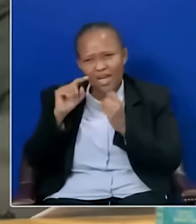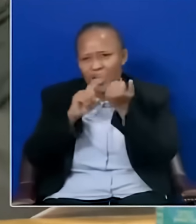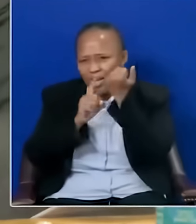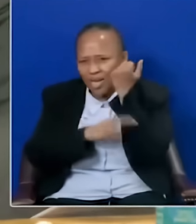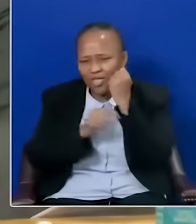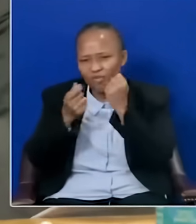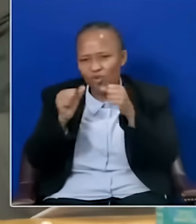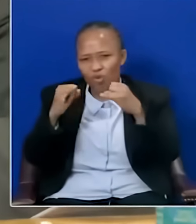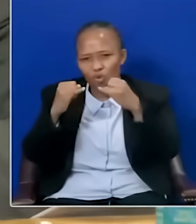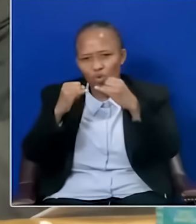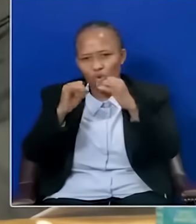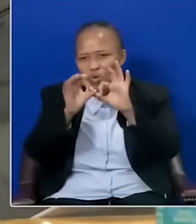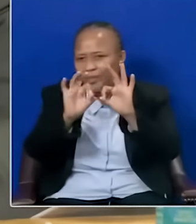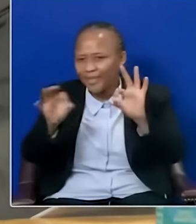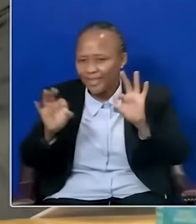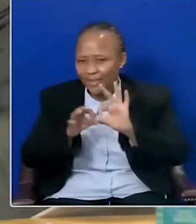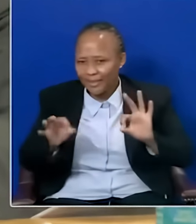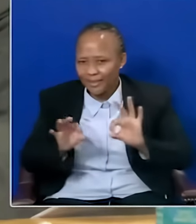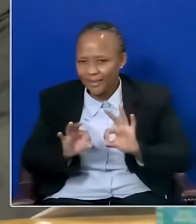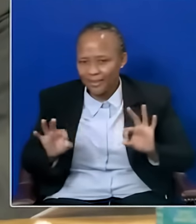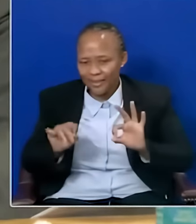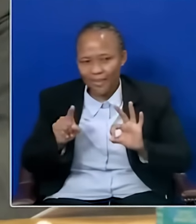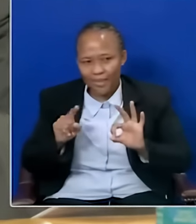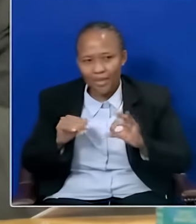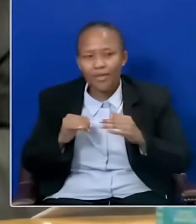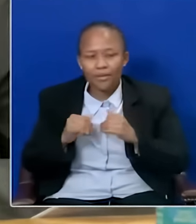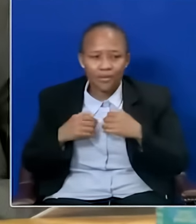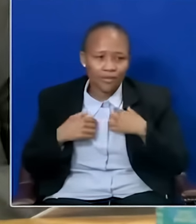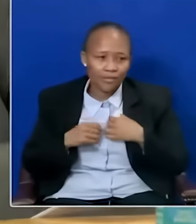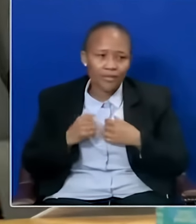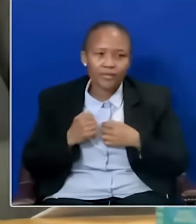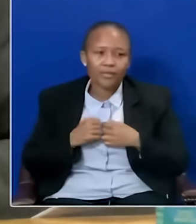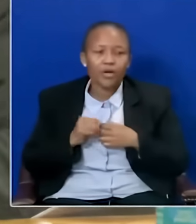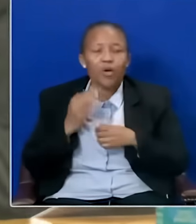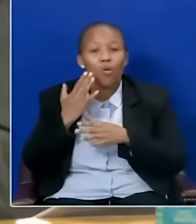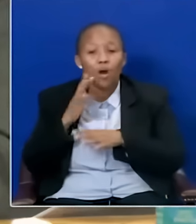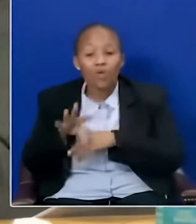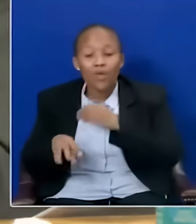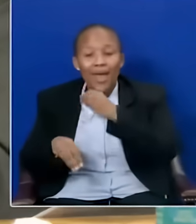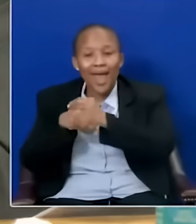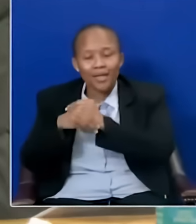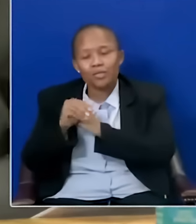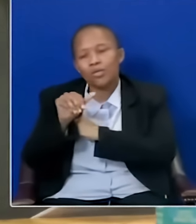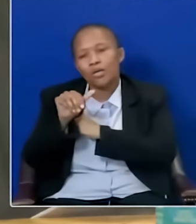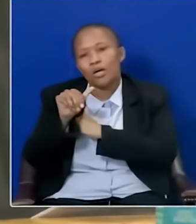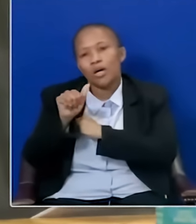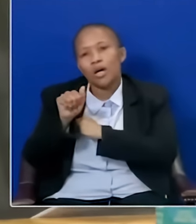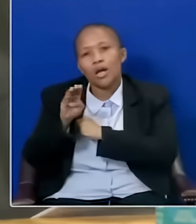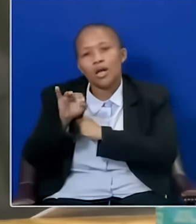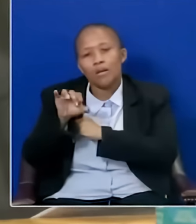you deal about the bottleneck on getting into ABIS just for registration, not for acquisition by the system.